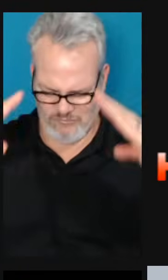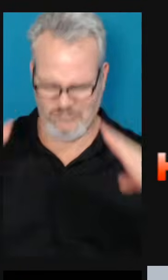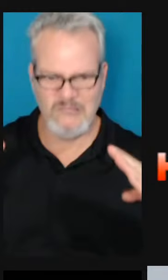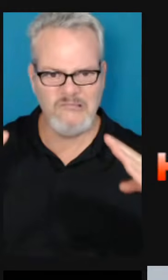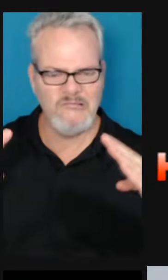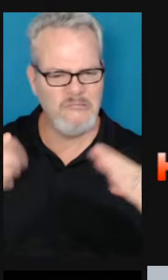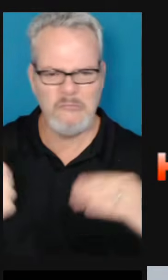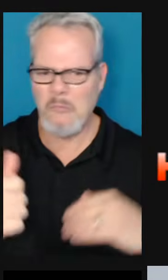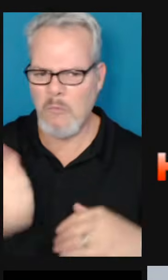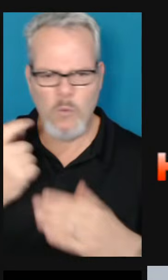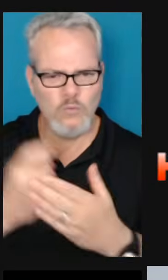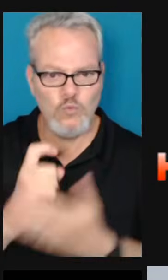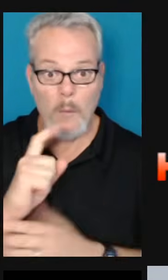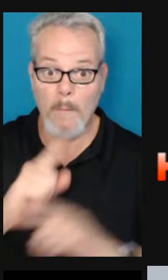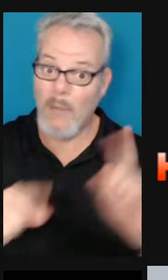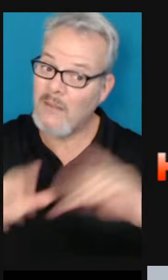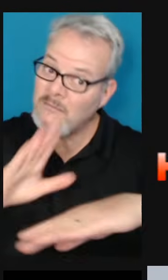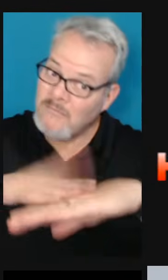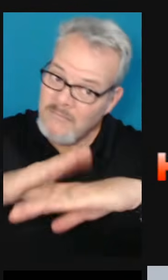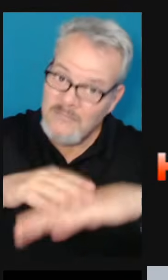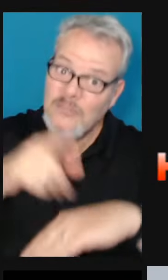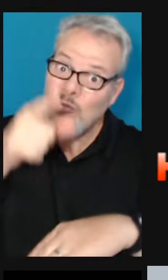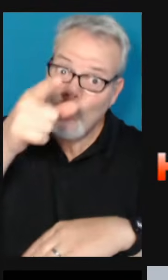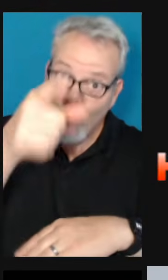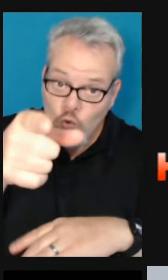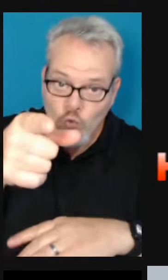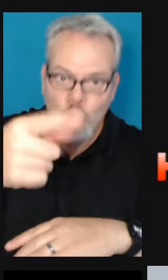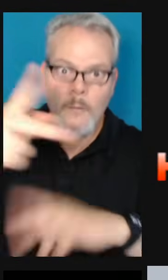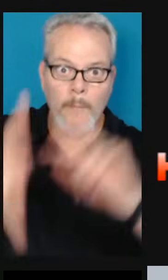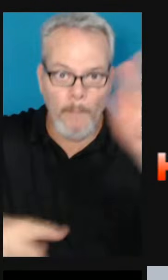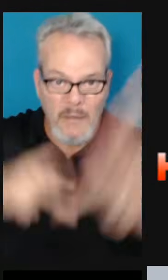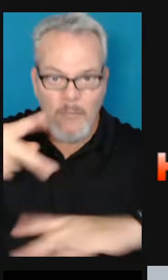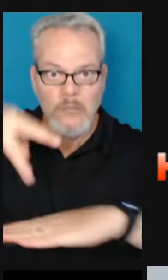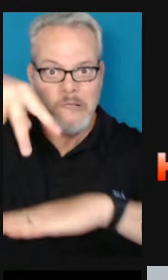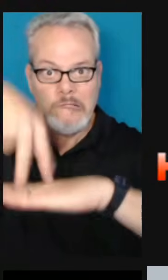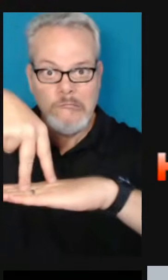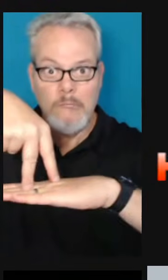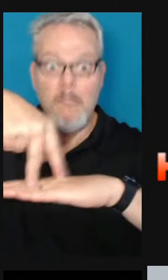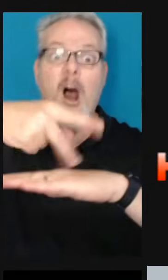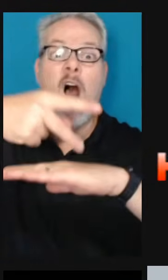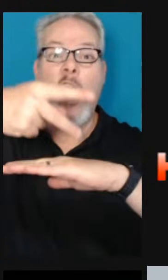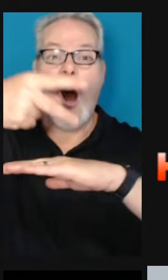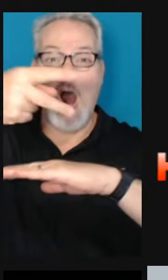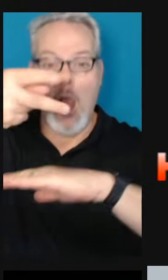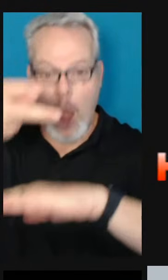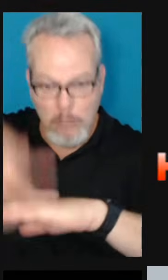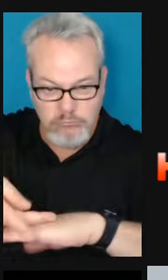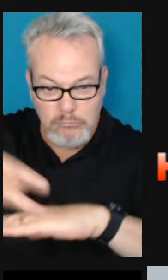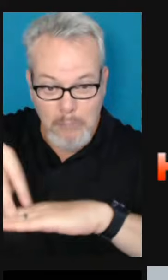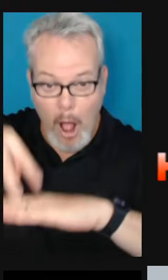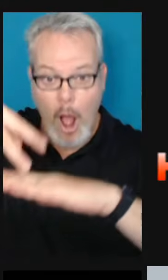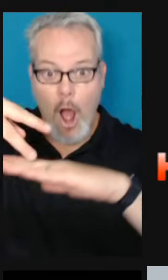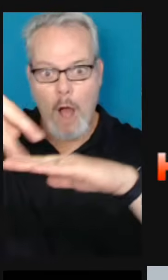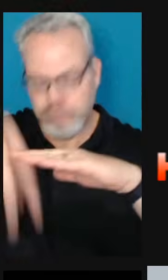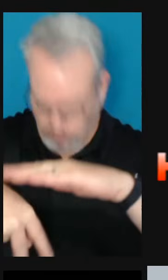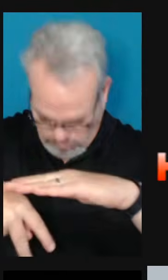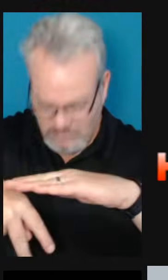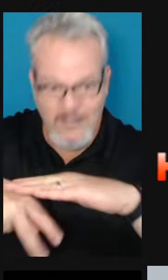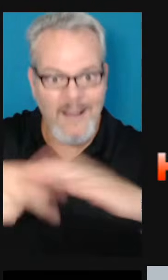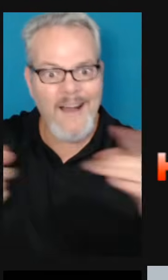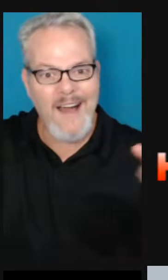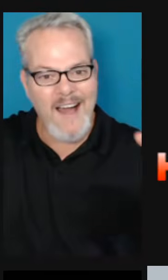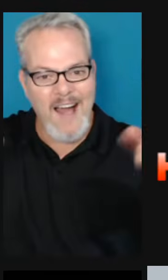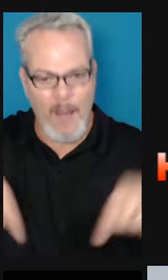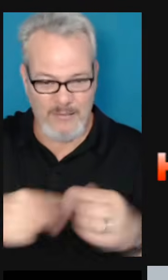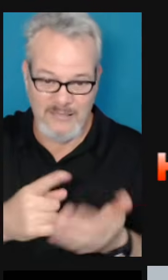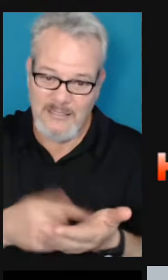The number of roofs you see that are in poor condition driving down a highway is really staggering. many of them are not safe to go on, so you